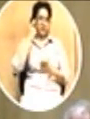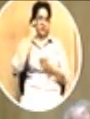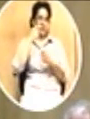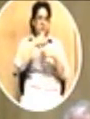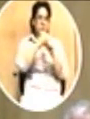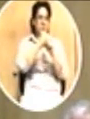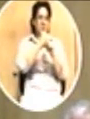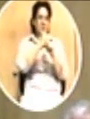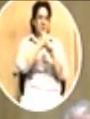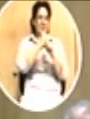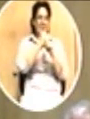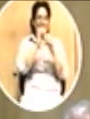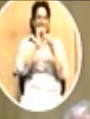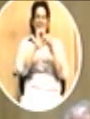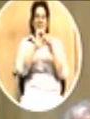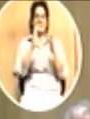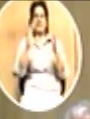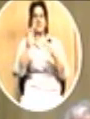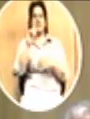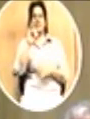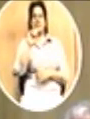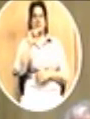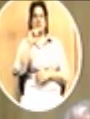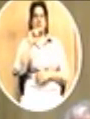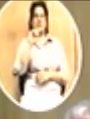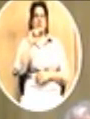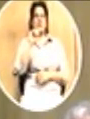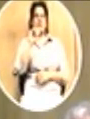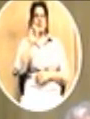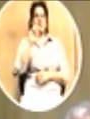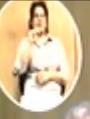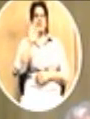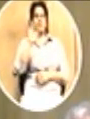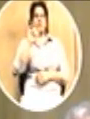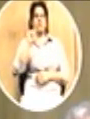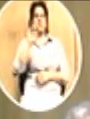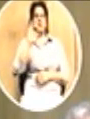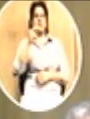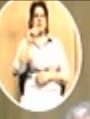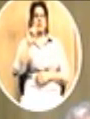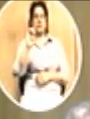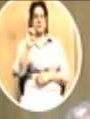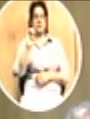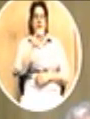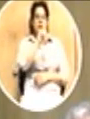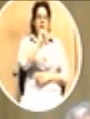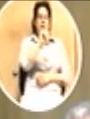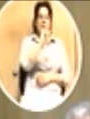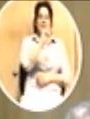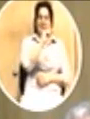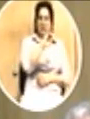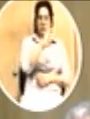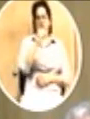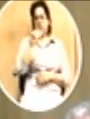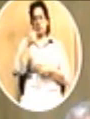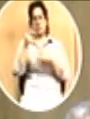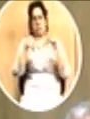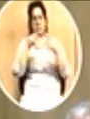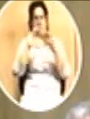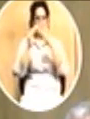it disenfranchises not only Latinos but other people in this community, and you know how important it